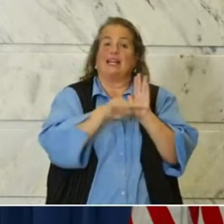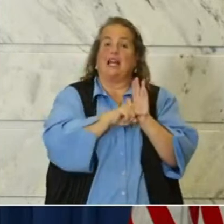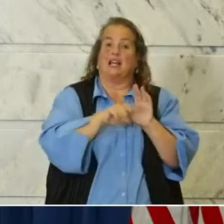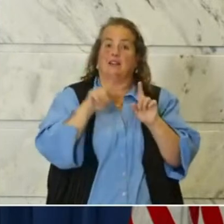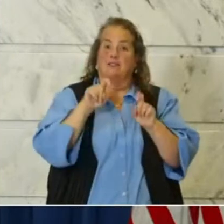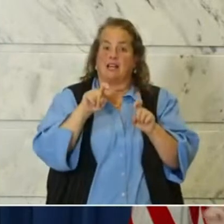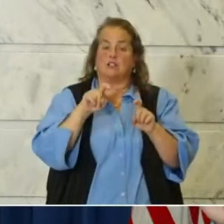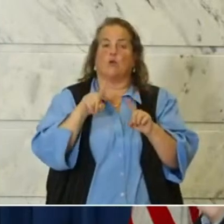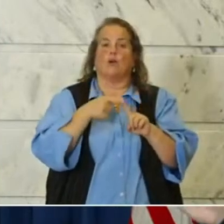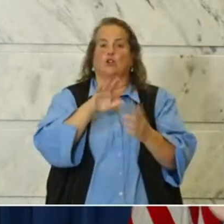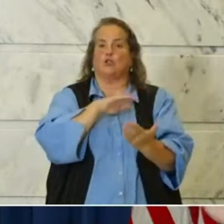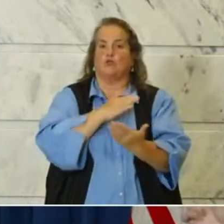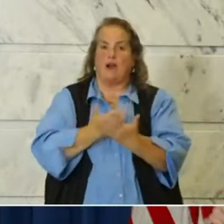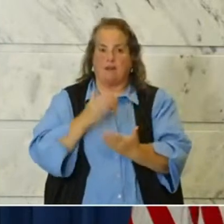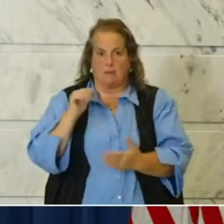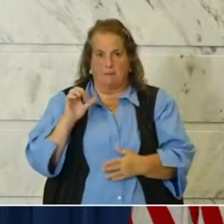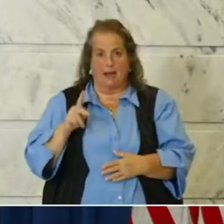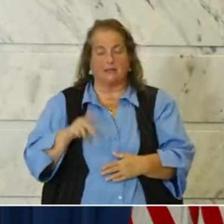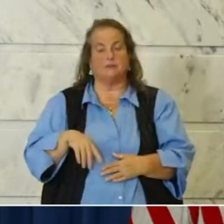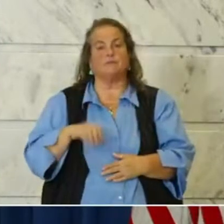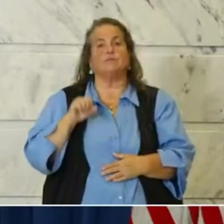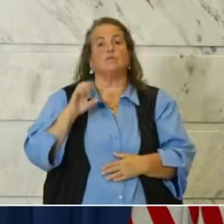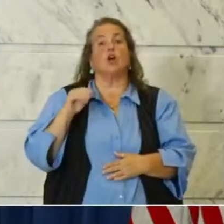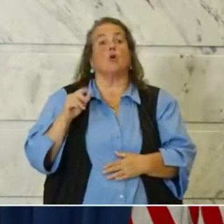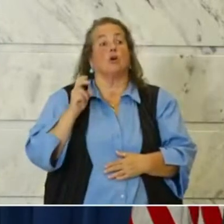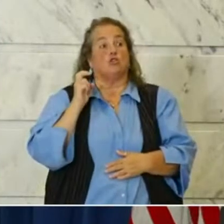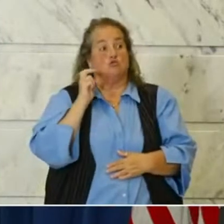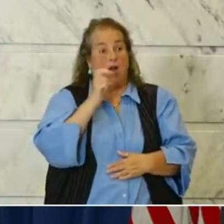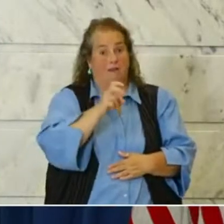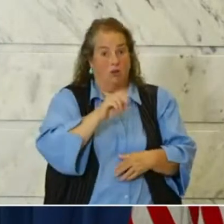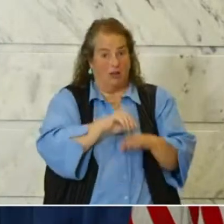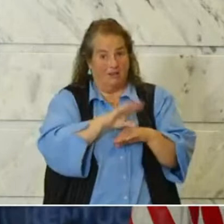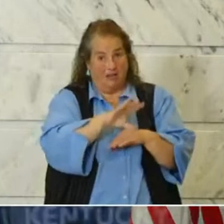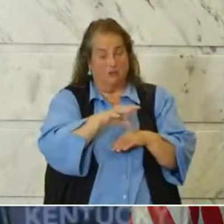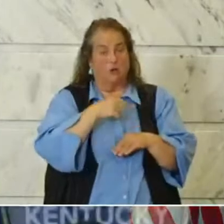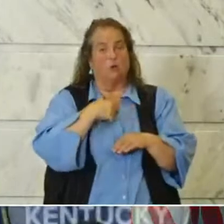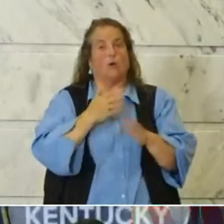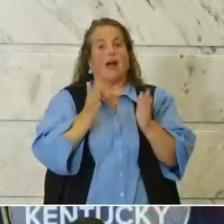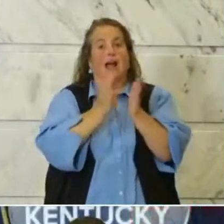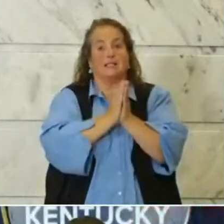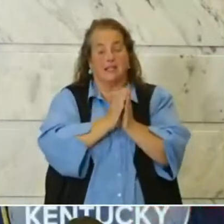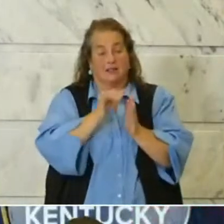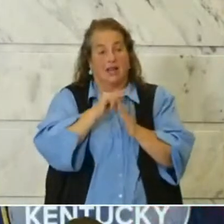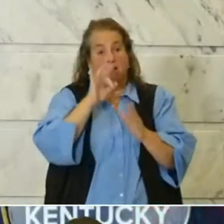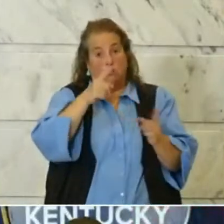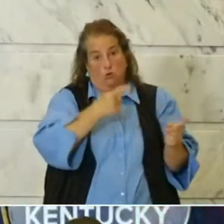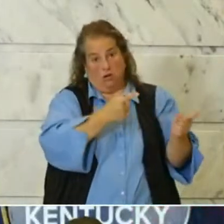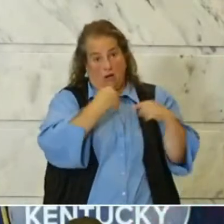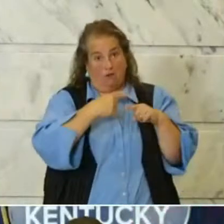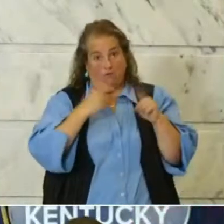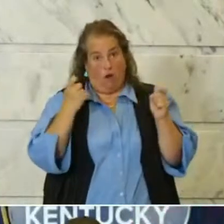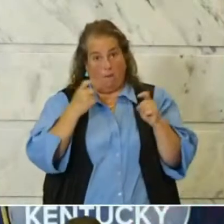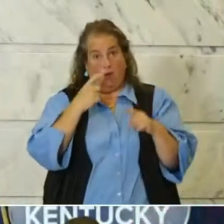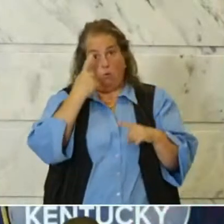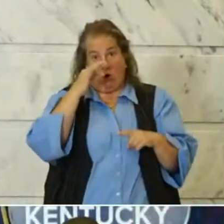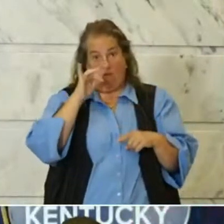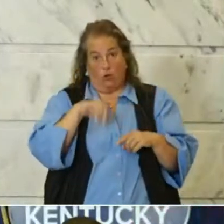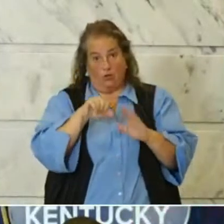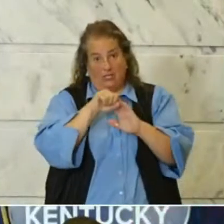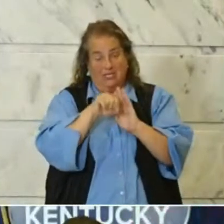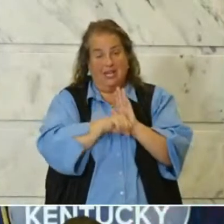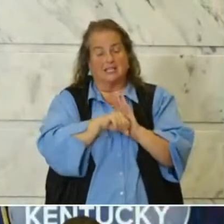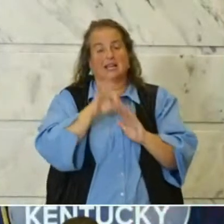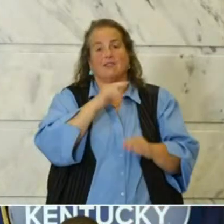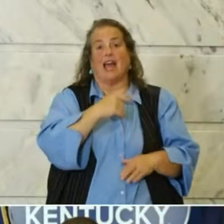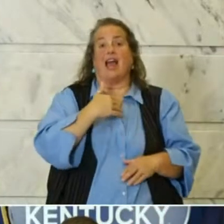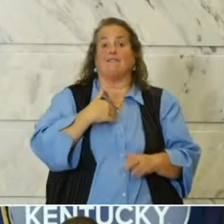you clarify that? So in the travel advisory, which is again something we're asking, if somebody is returned, the question is, what if they have